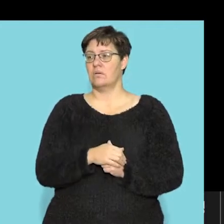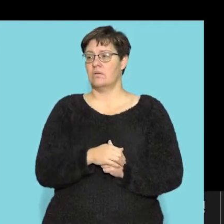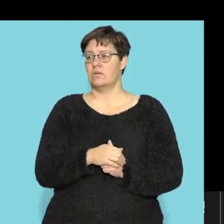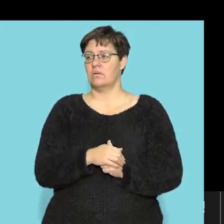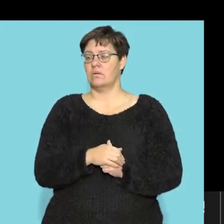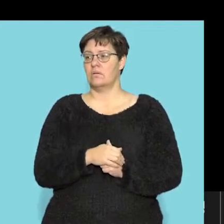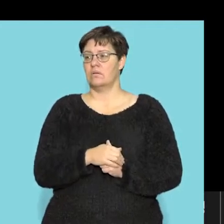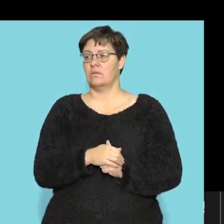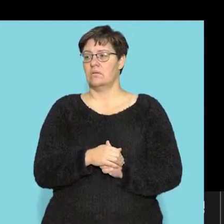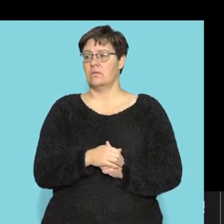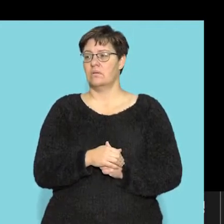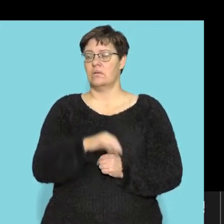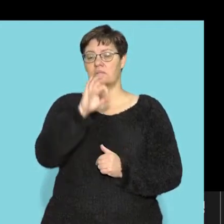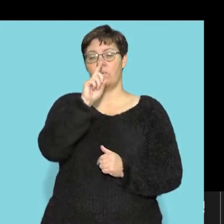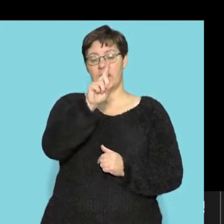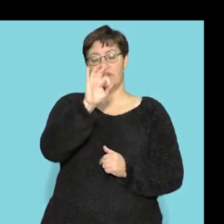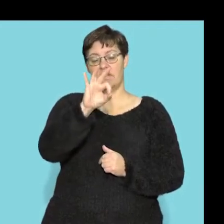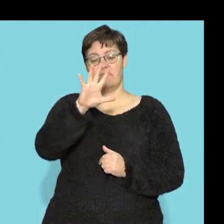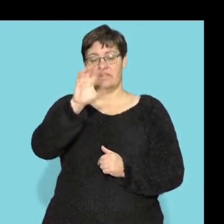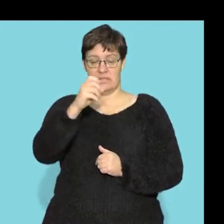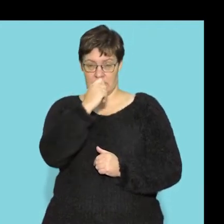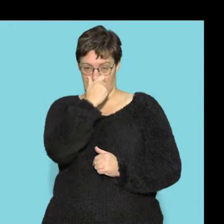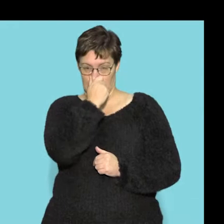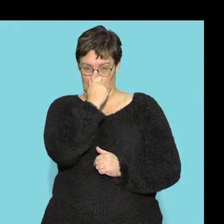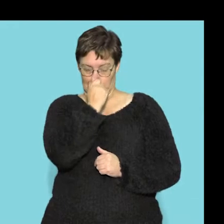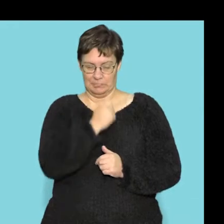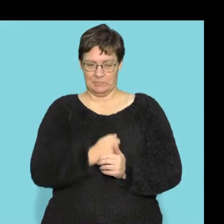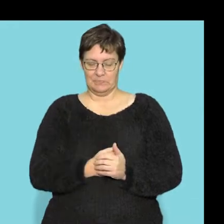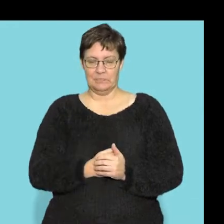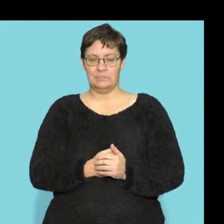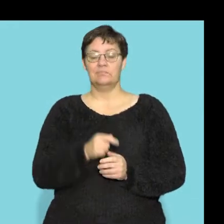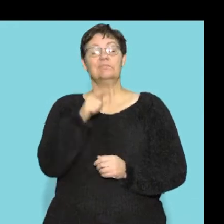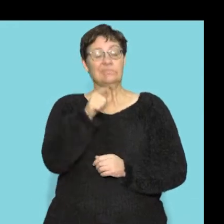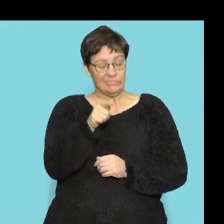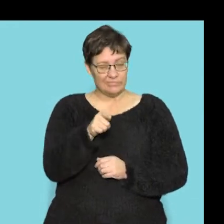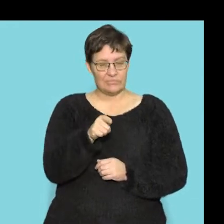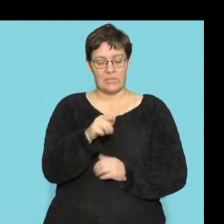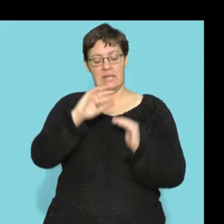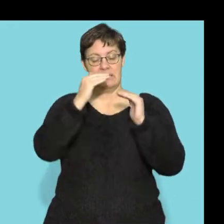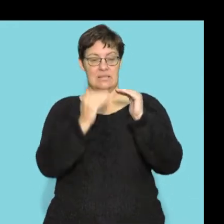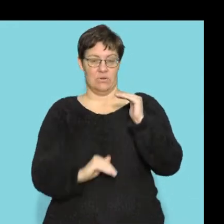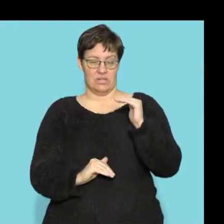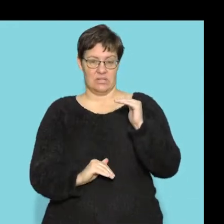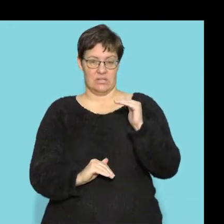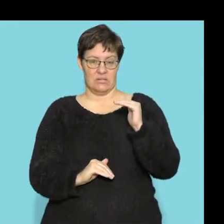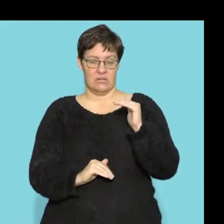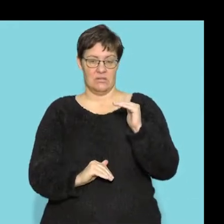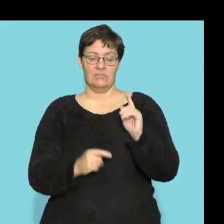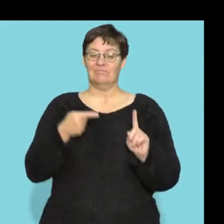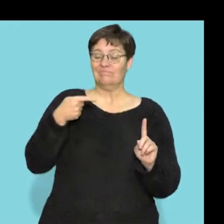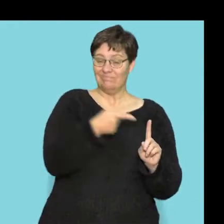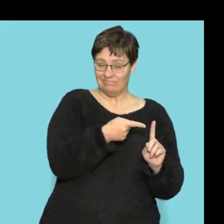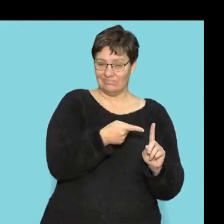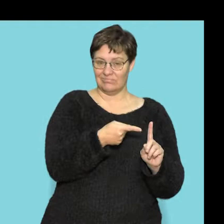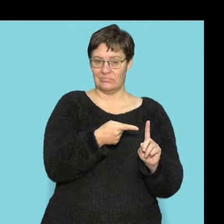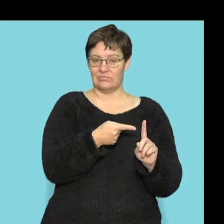by 100 to do the percentage, and there we go, 1,350. That is my depreciation on what? On